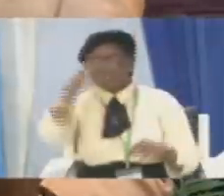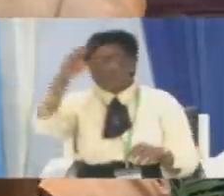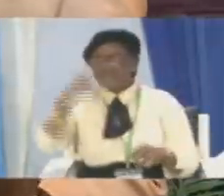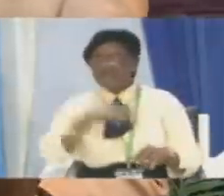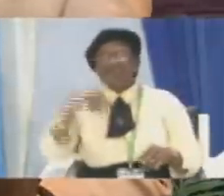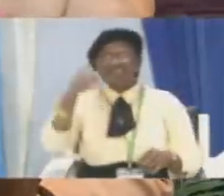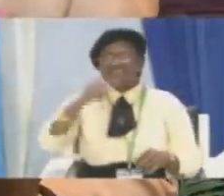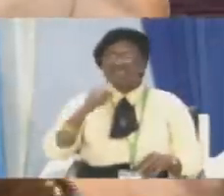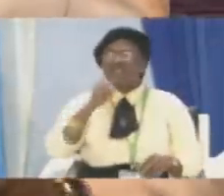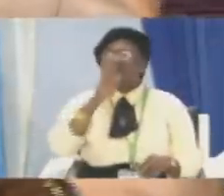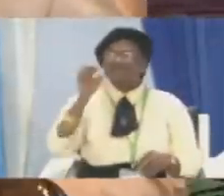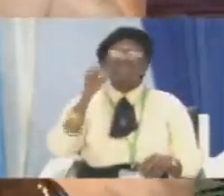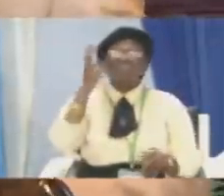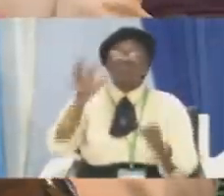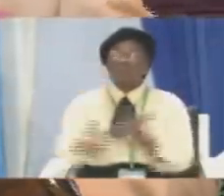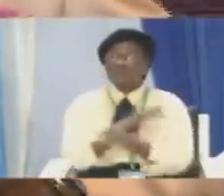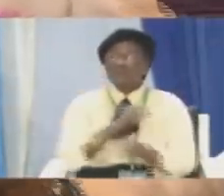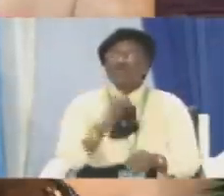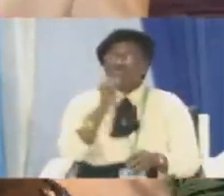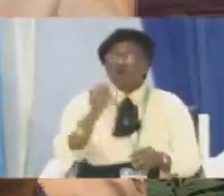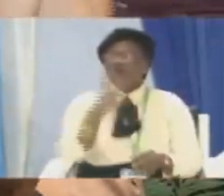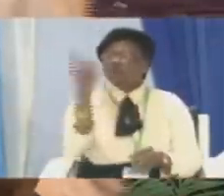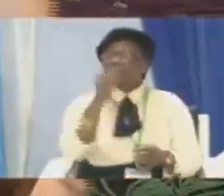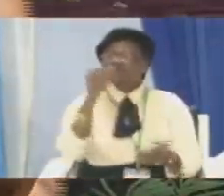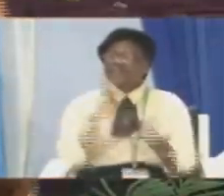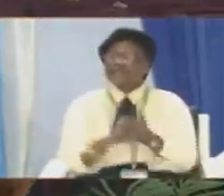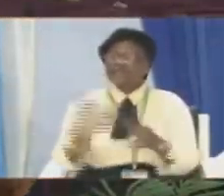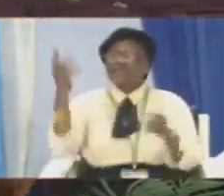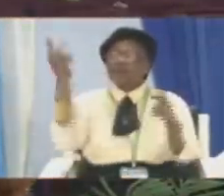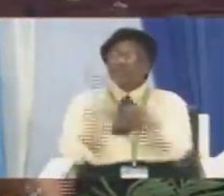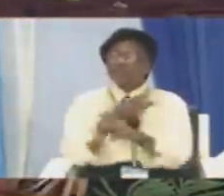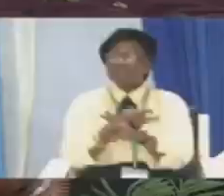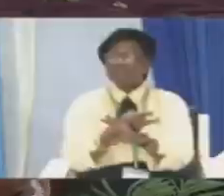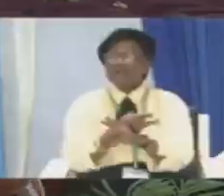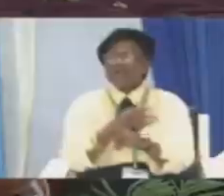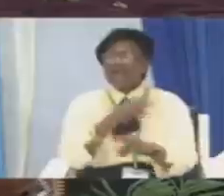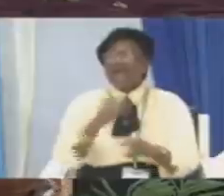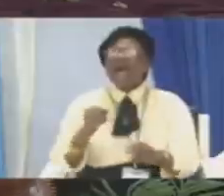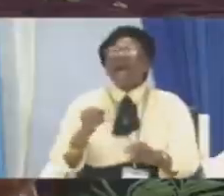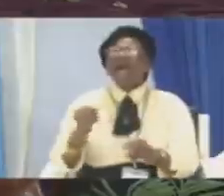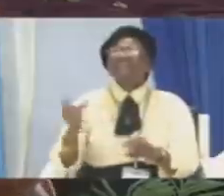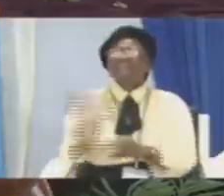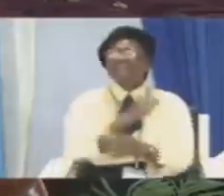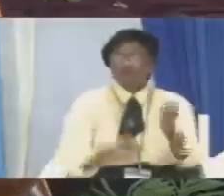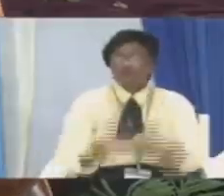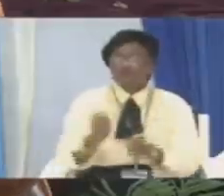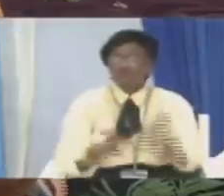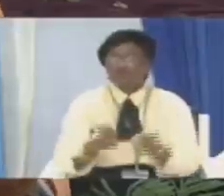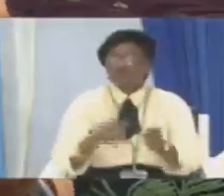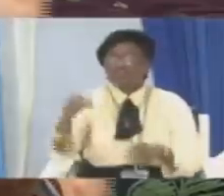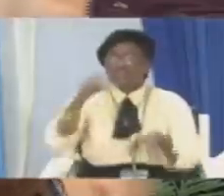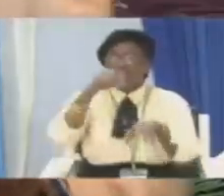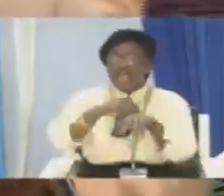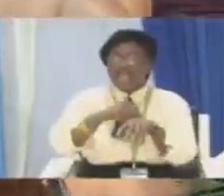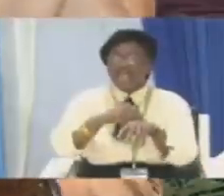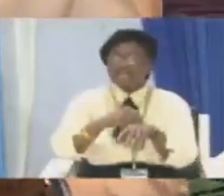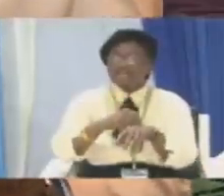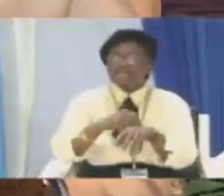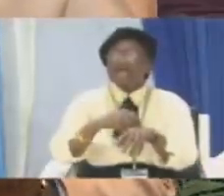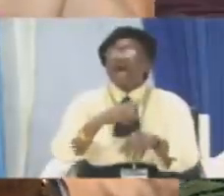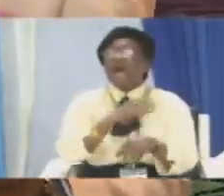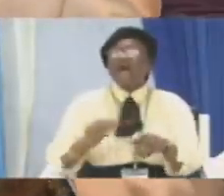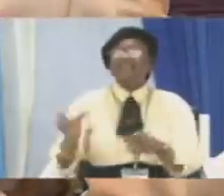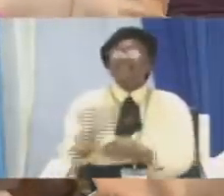fruitful. Not only that, multiply and replenish the earth and subdue